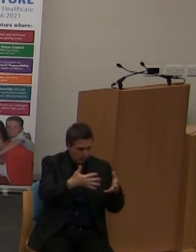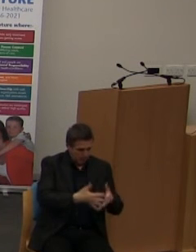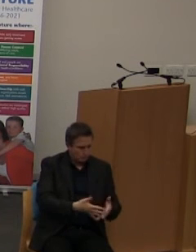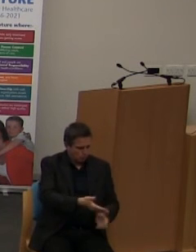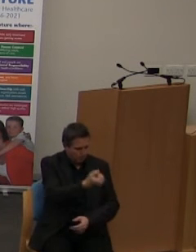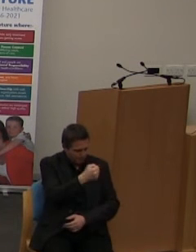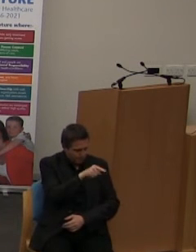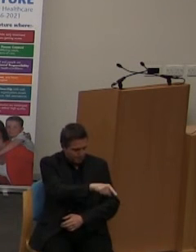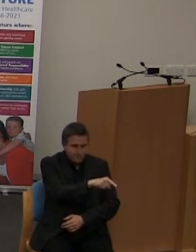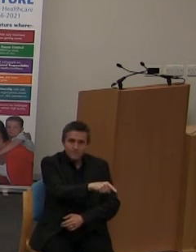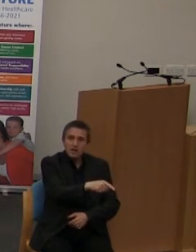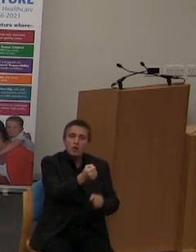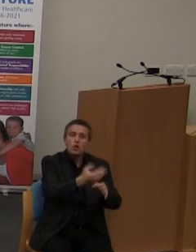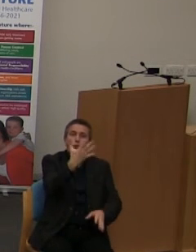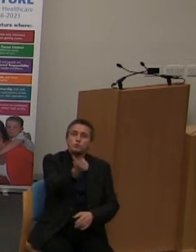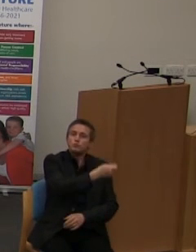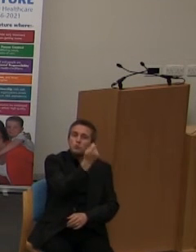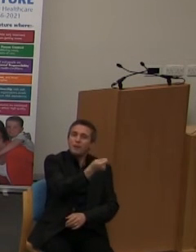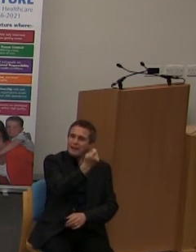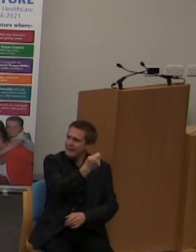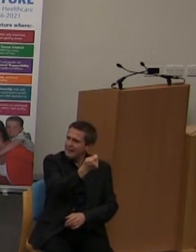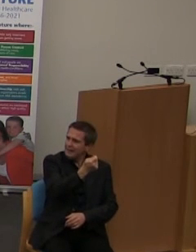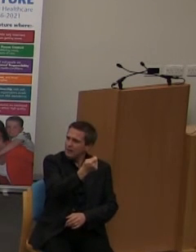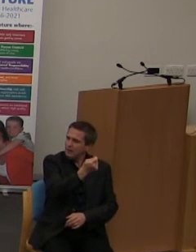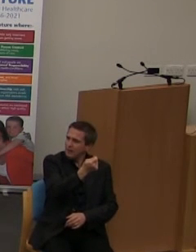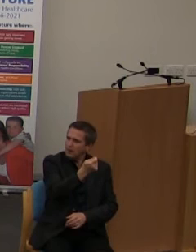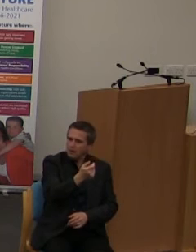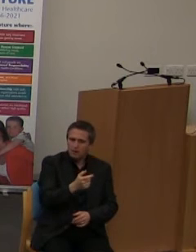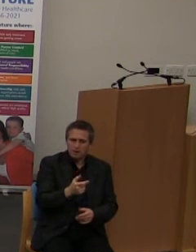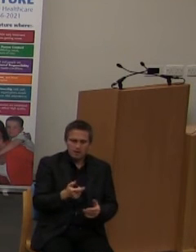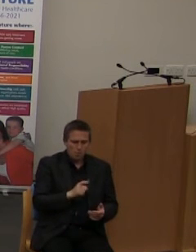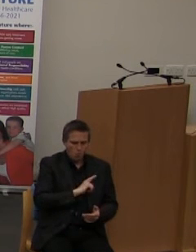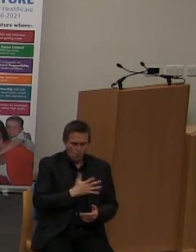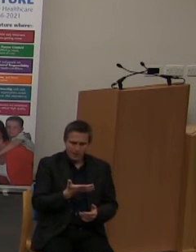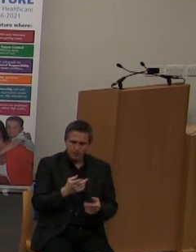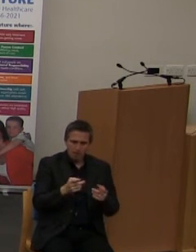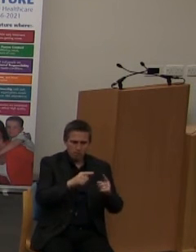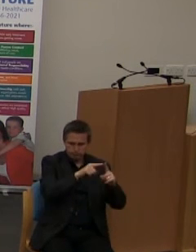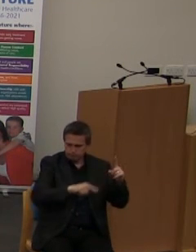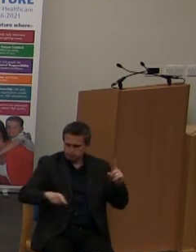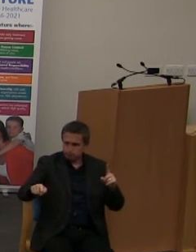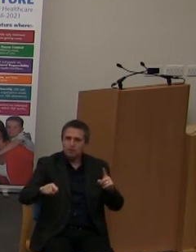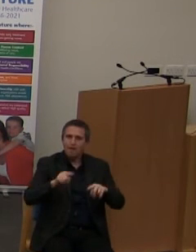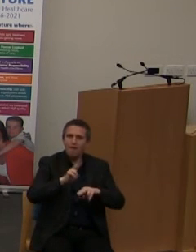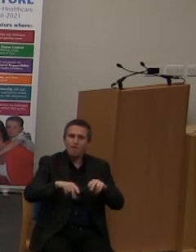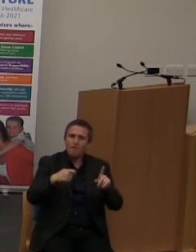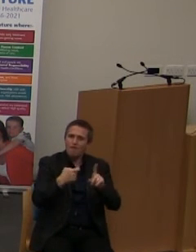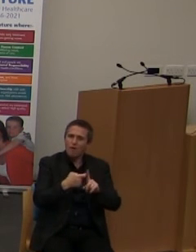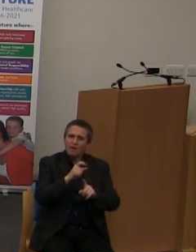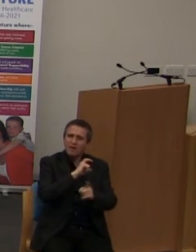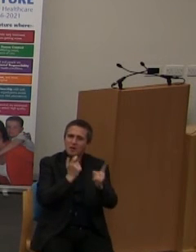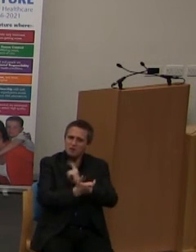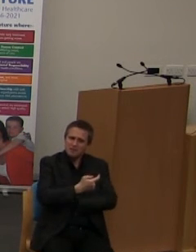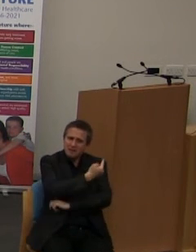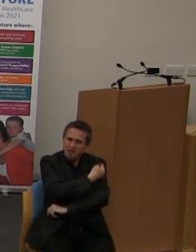at Golden Jubilee, if they have to go out to another board, there's patient transport provided there.